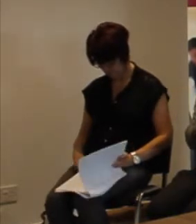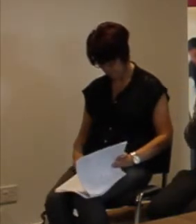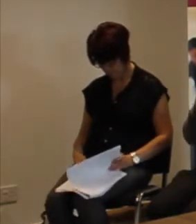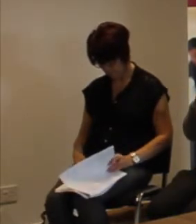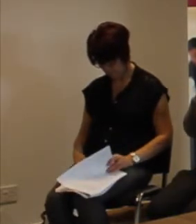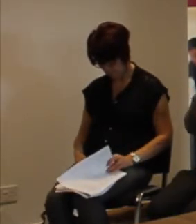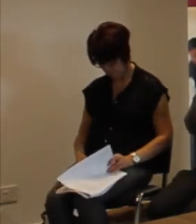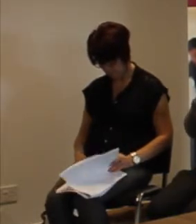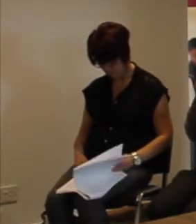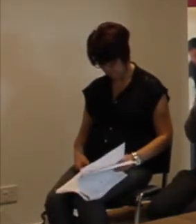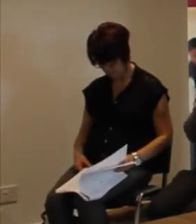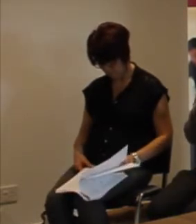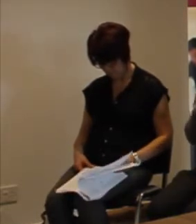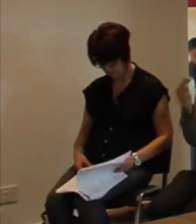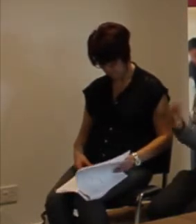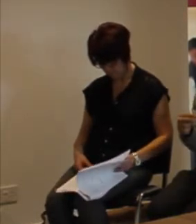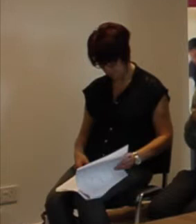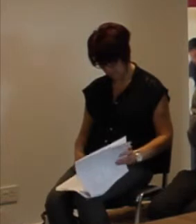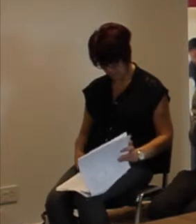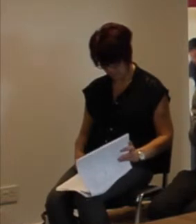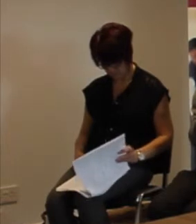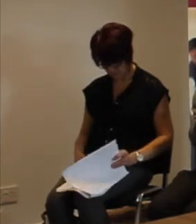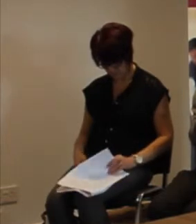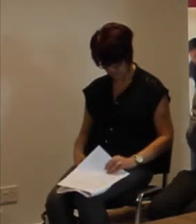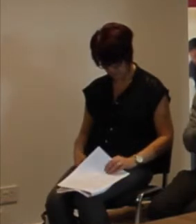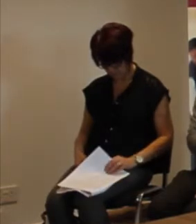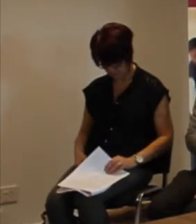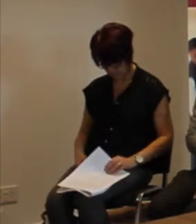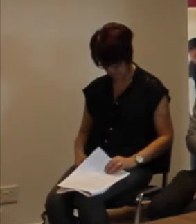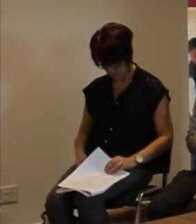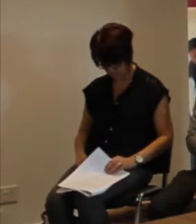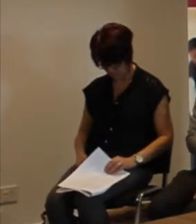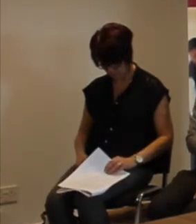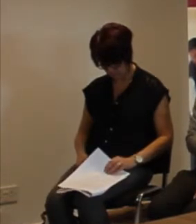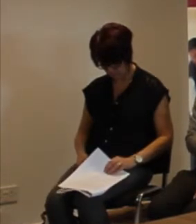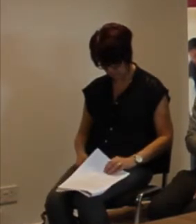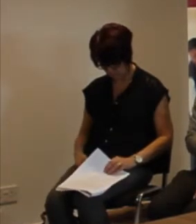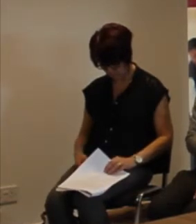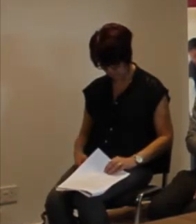draw your attention at this point to these documents, which you may or may not have.